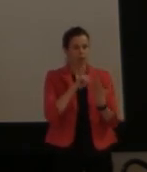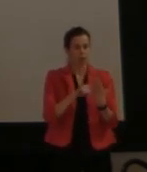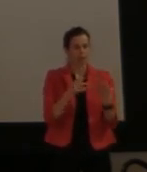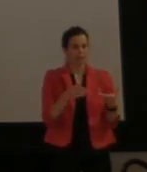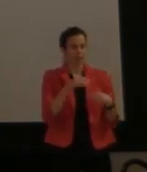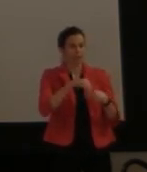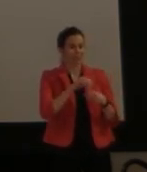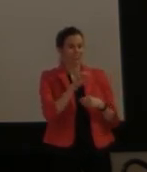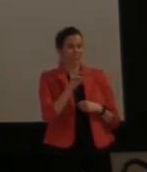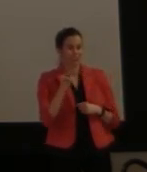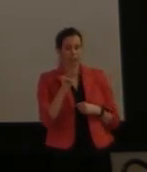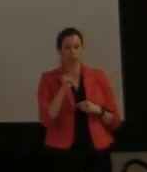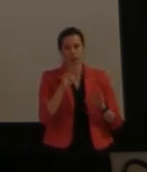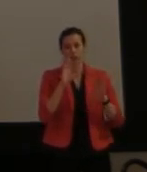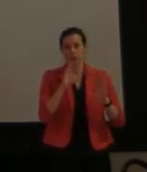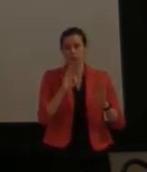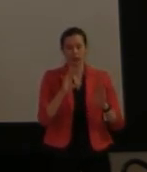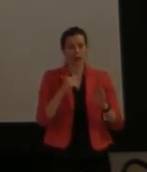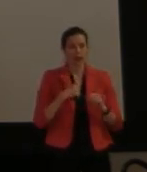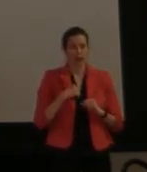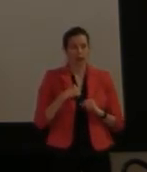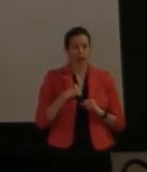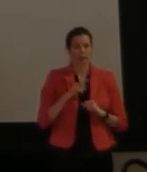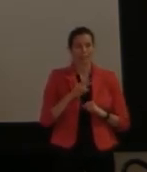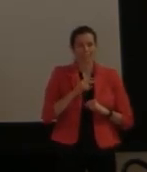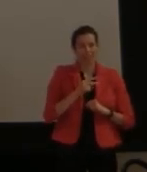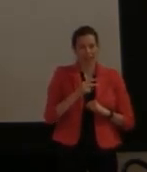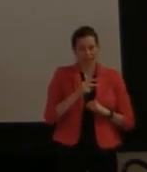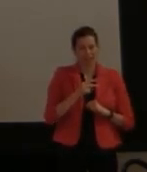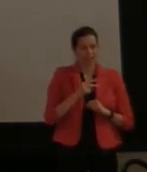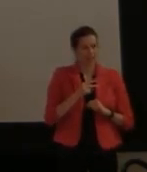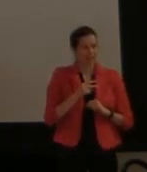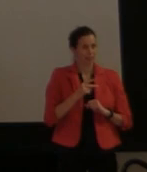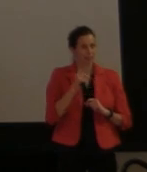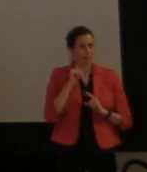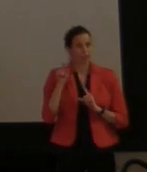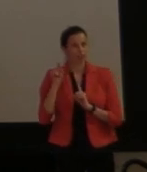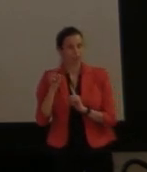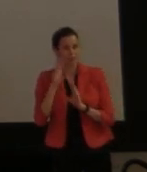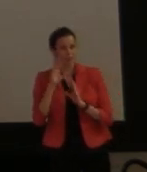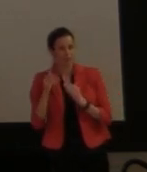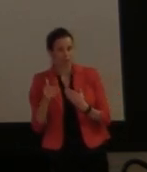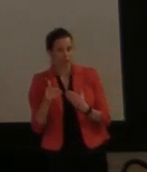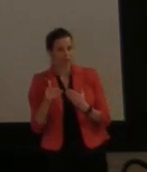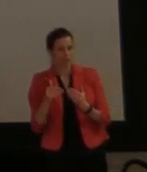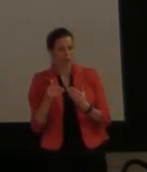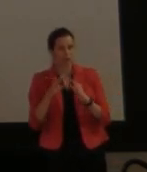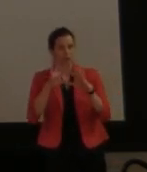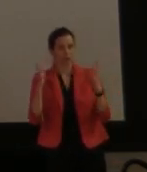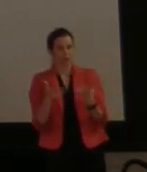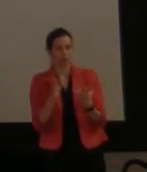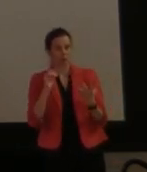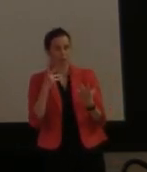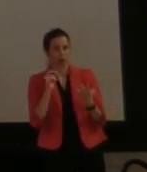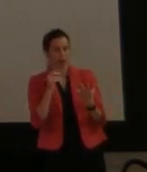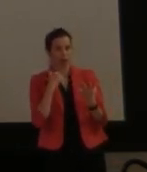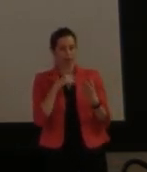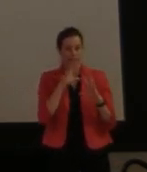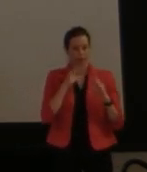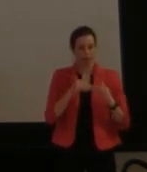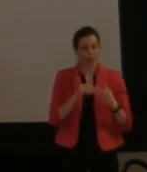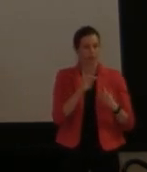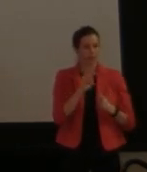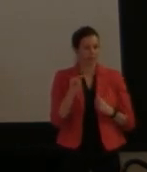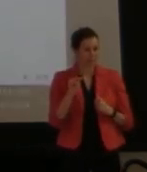Cincinnati. So it's great that I went second after Reem, as a lot of what she focused on was within the state of Ohio.